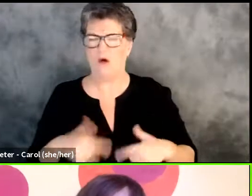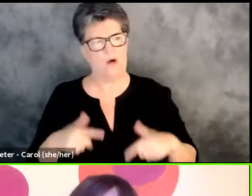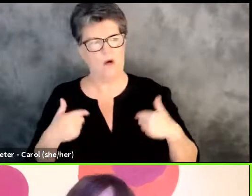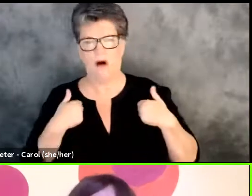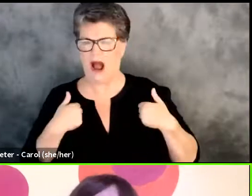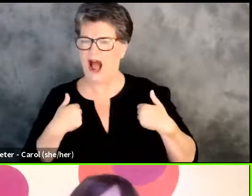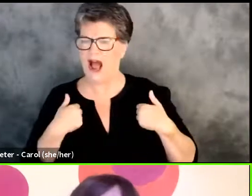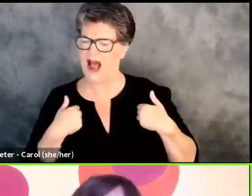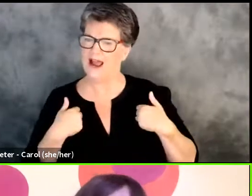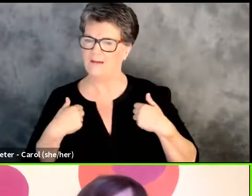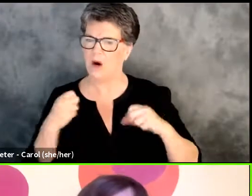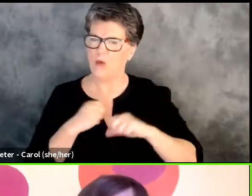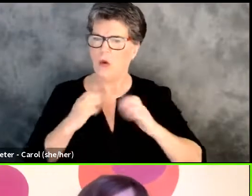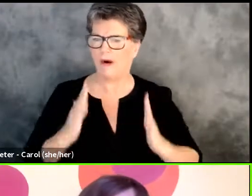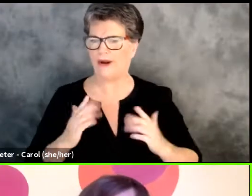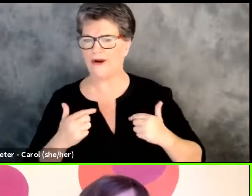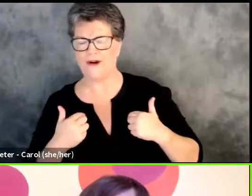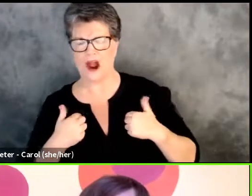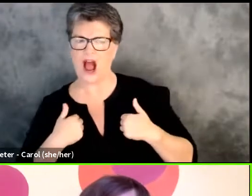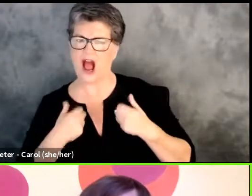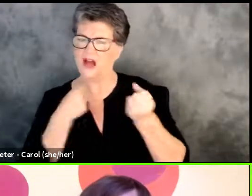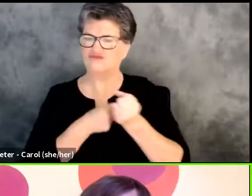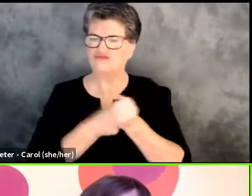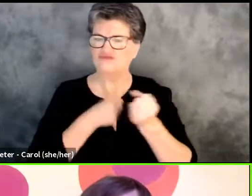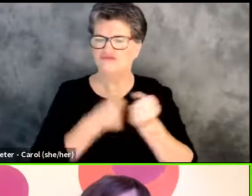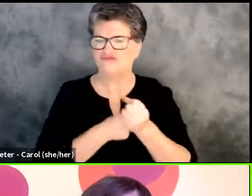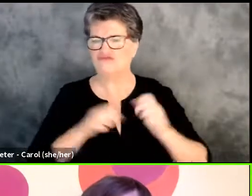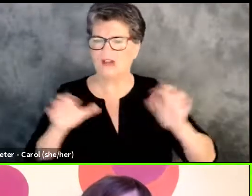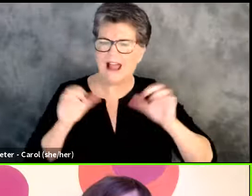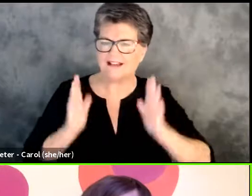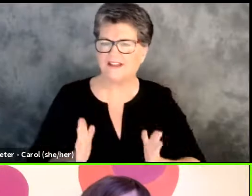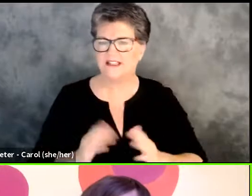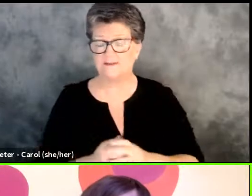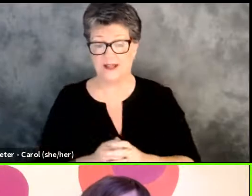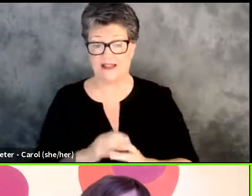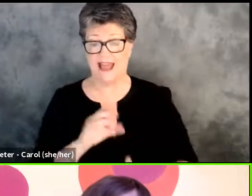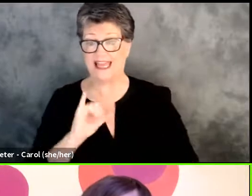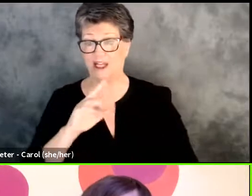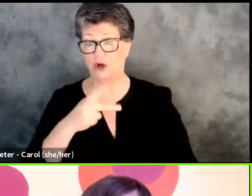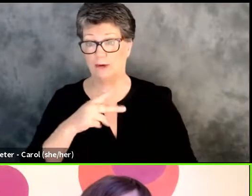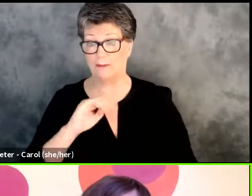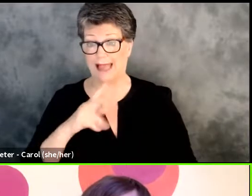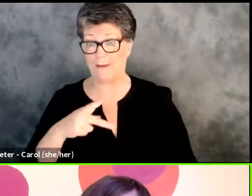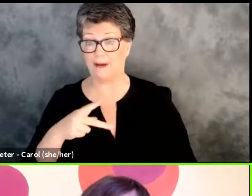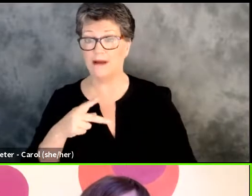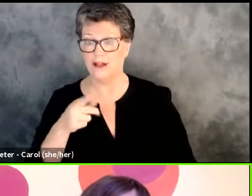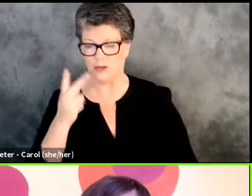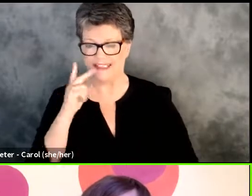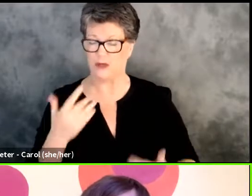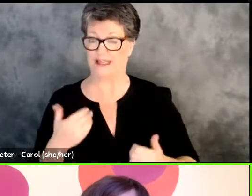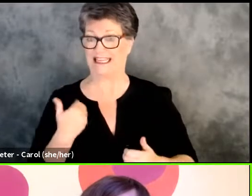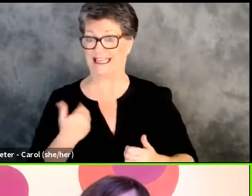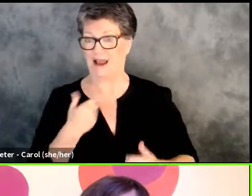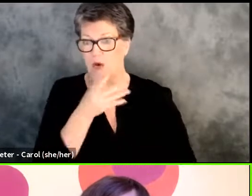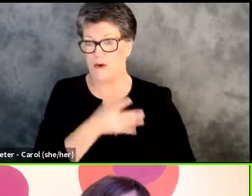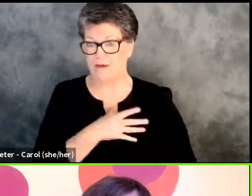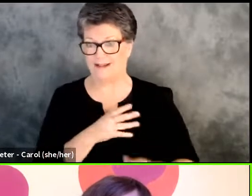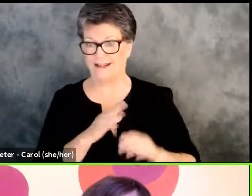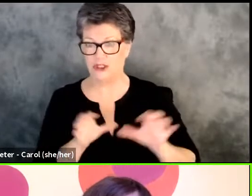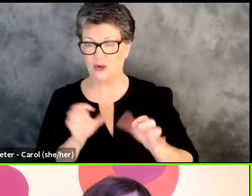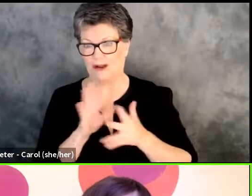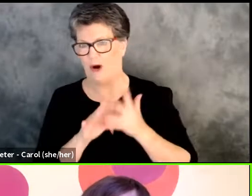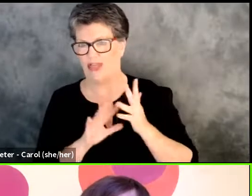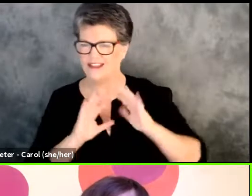that disability pride and that activism? Or like in Crip Camp, we see you as like a young woman doing all